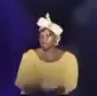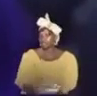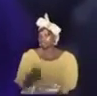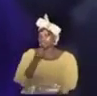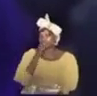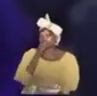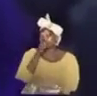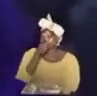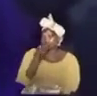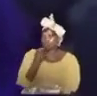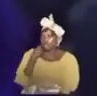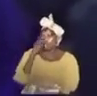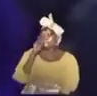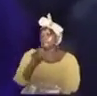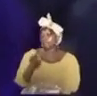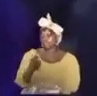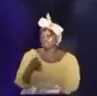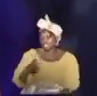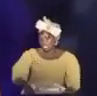must live by faith.